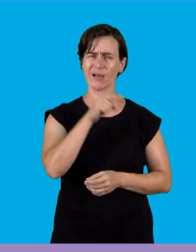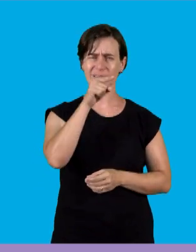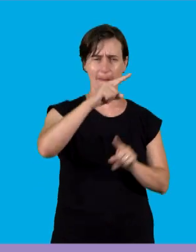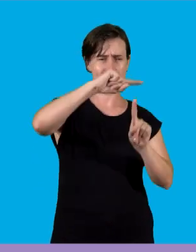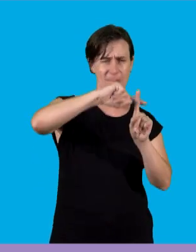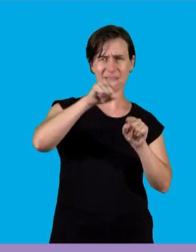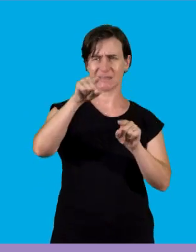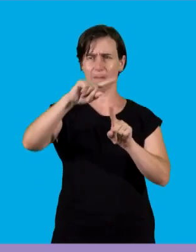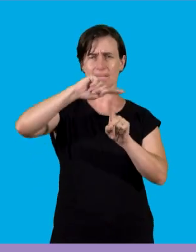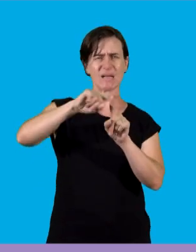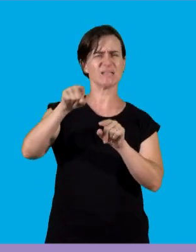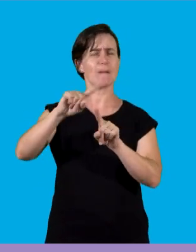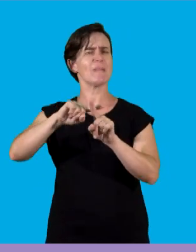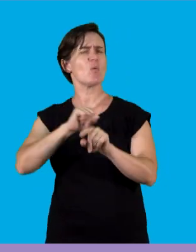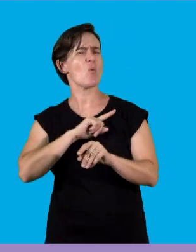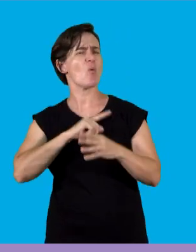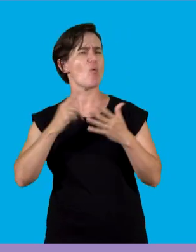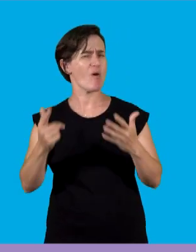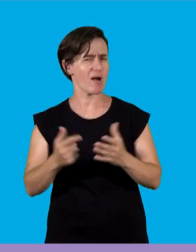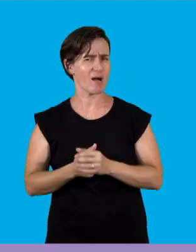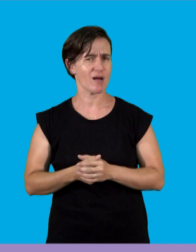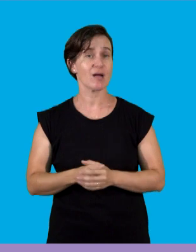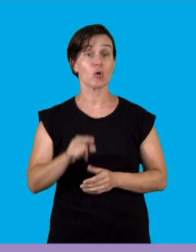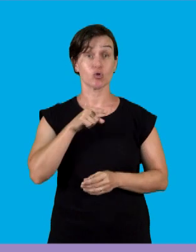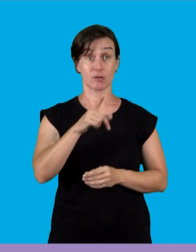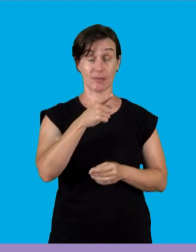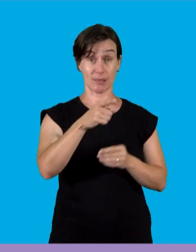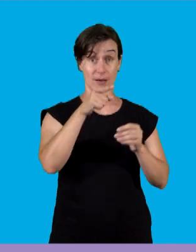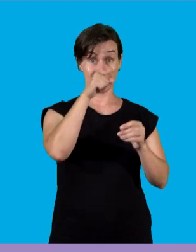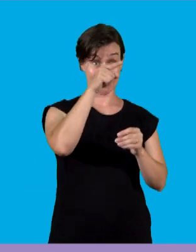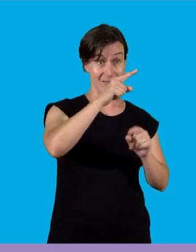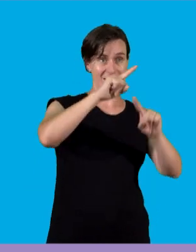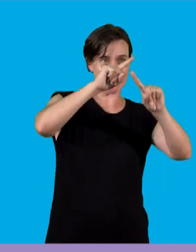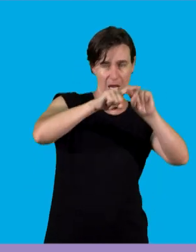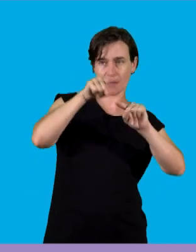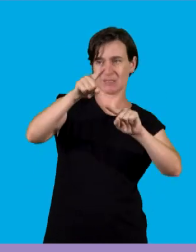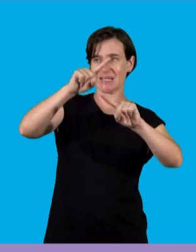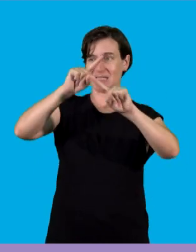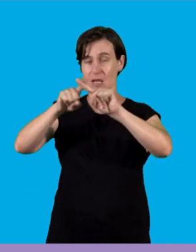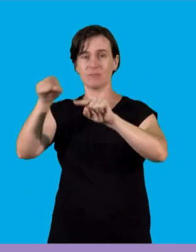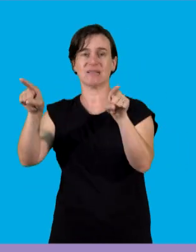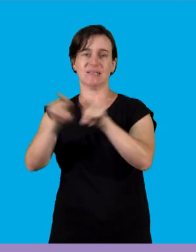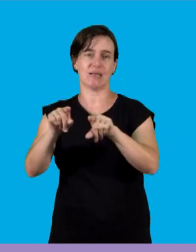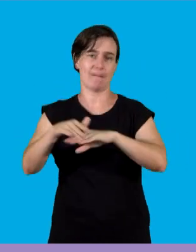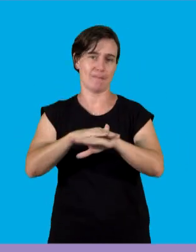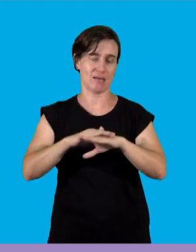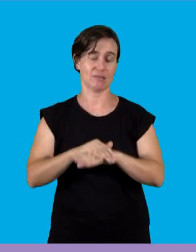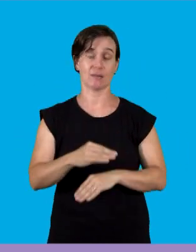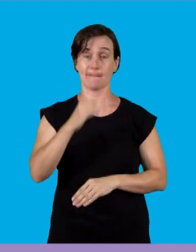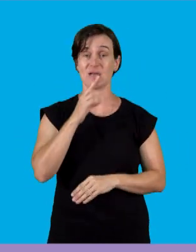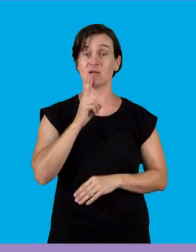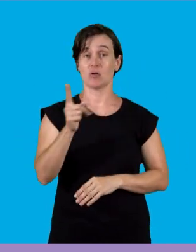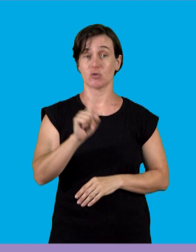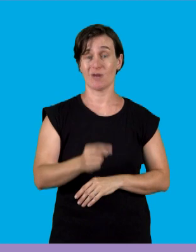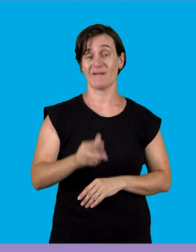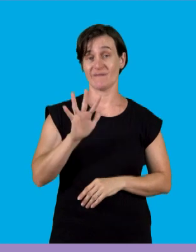we adding the exponents? We are adding the exponents because we are multiplying powers that have the same base. So our answer is